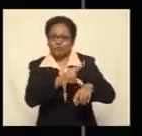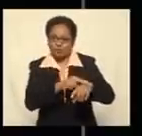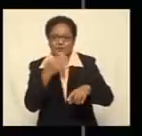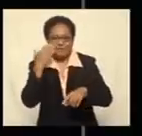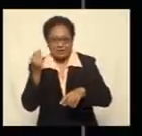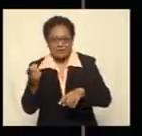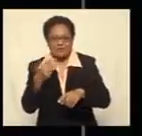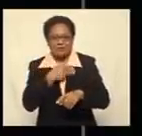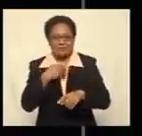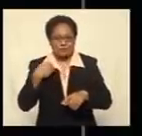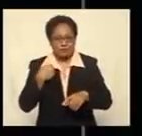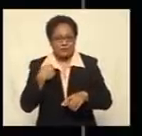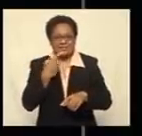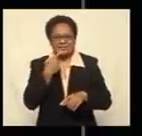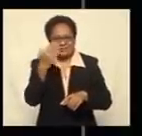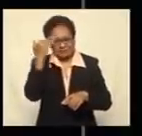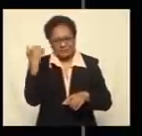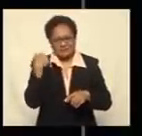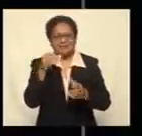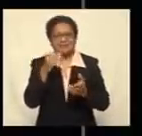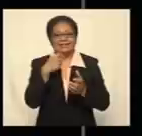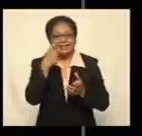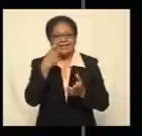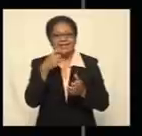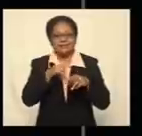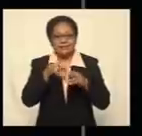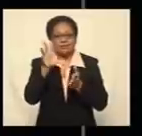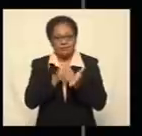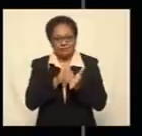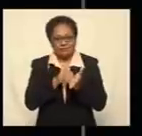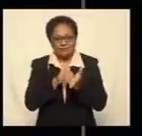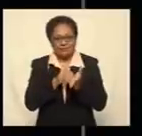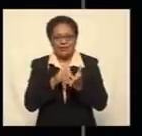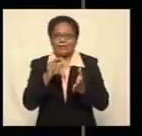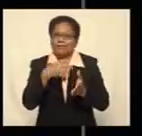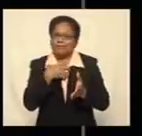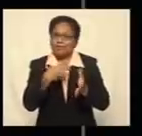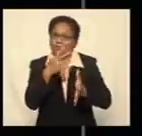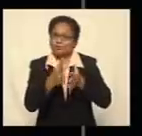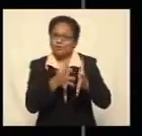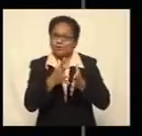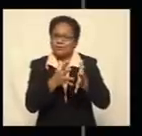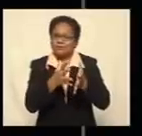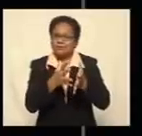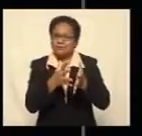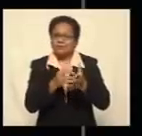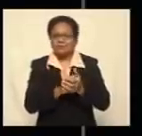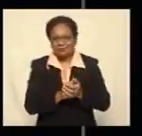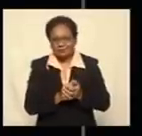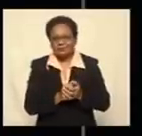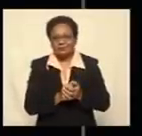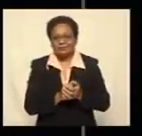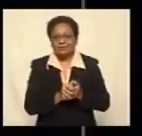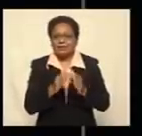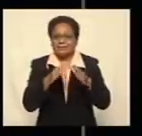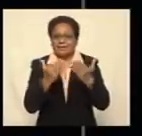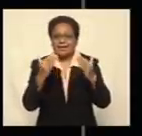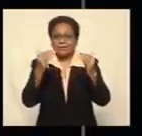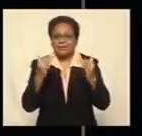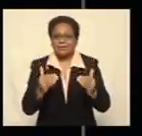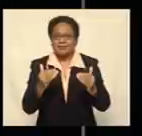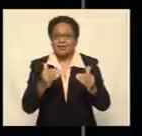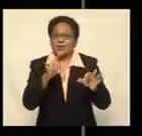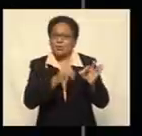ministry stresses the need for the KareFiji app. For these stories and more, turning now to our poll